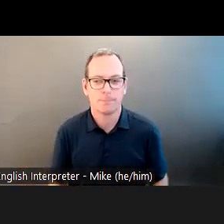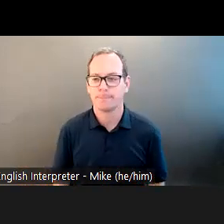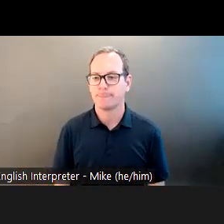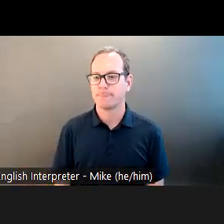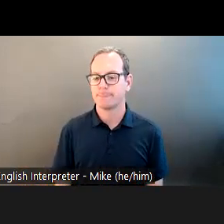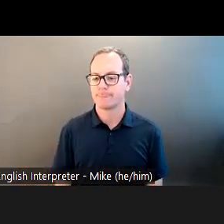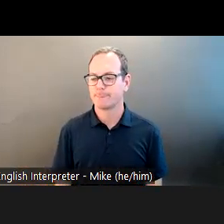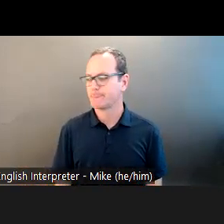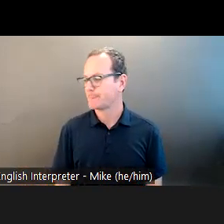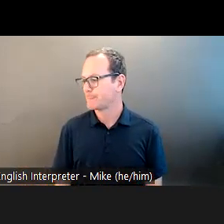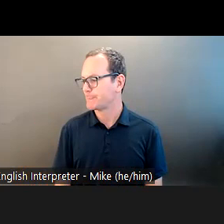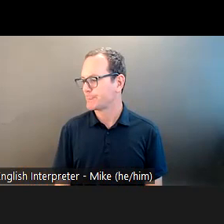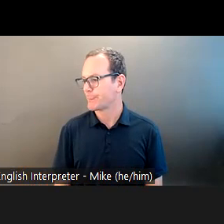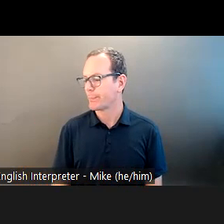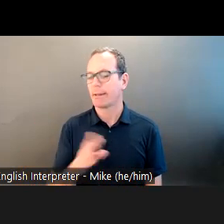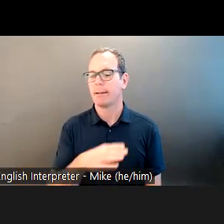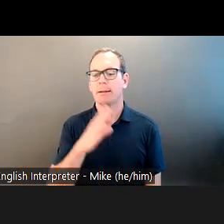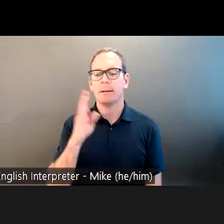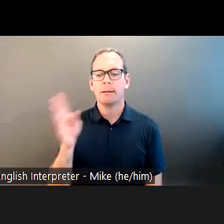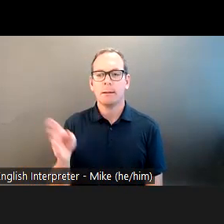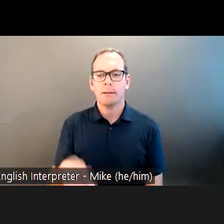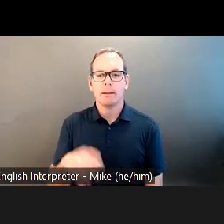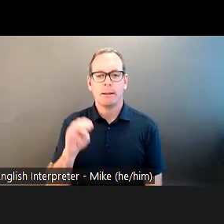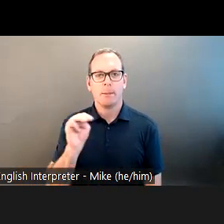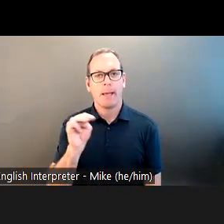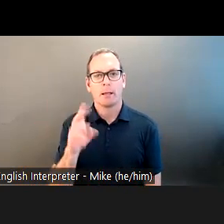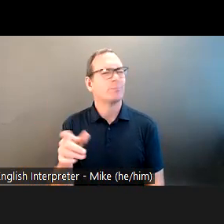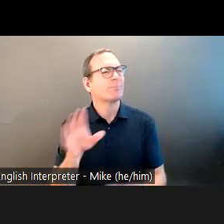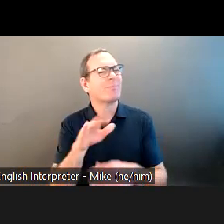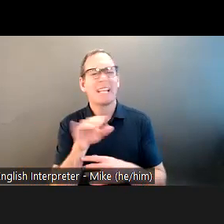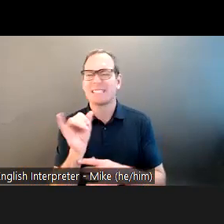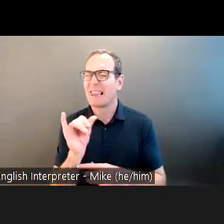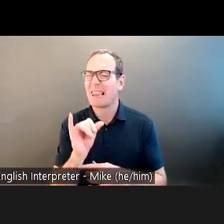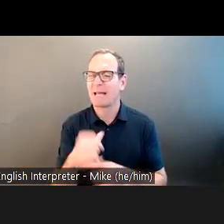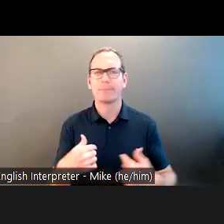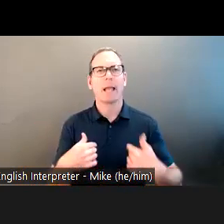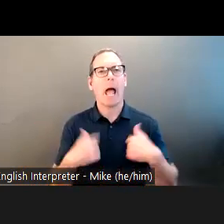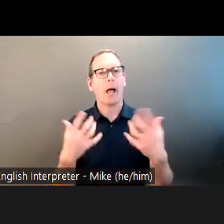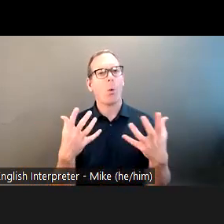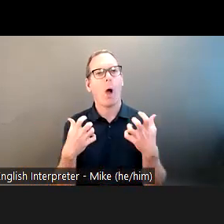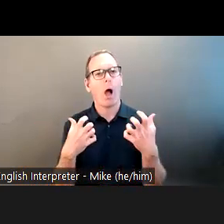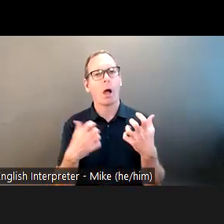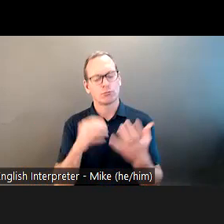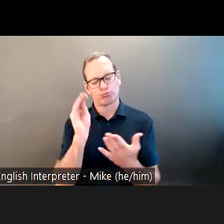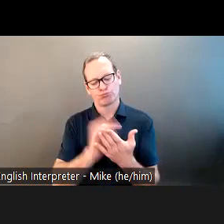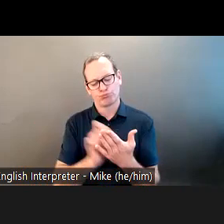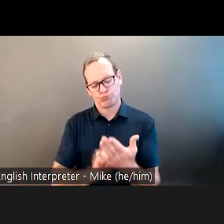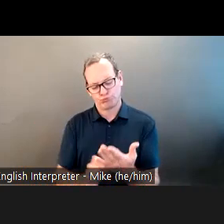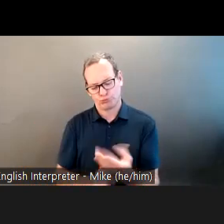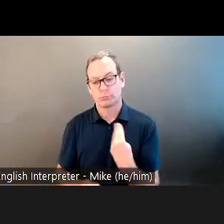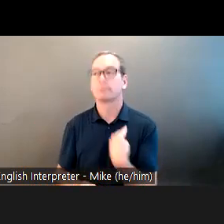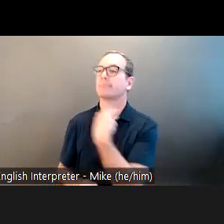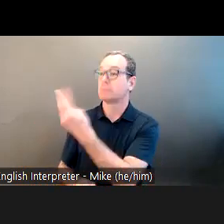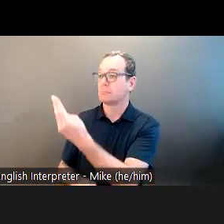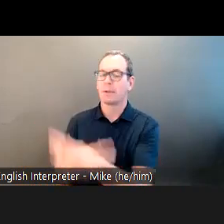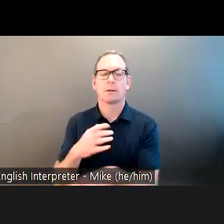way to essentially put your wishes down in writing so somebody can use that in context going forward.